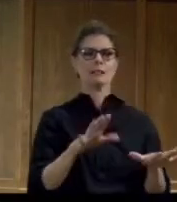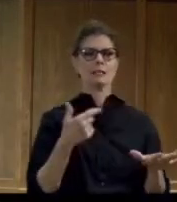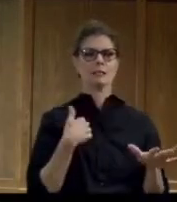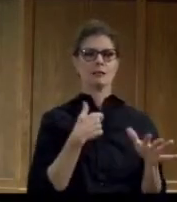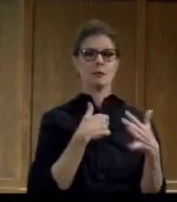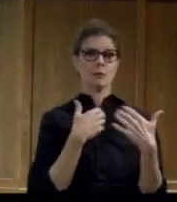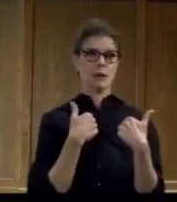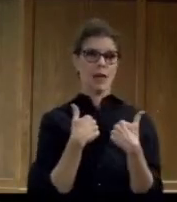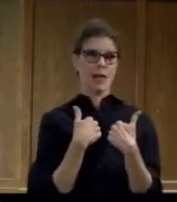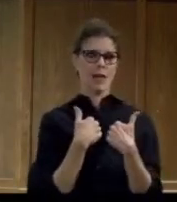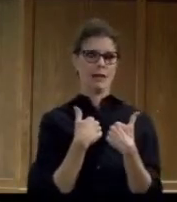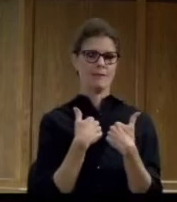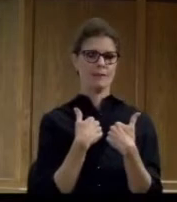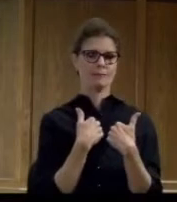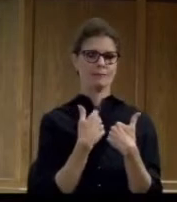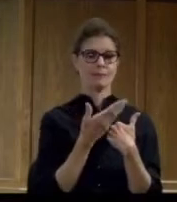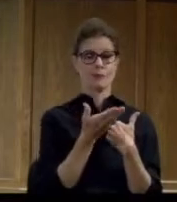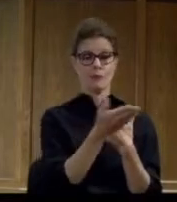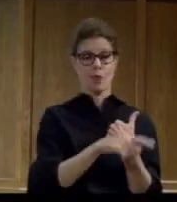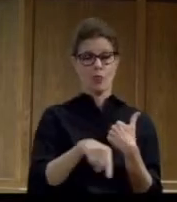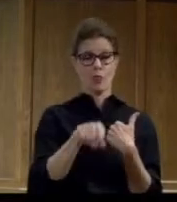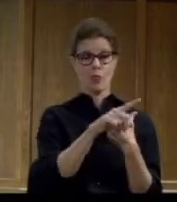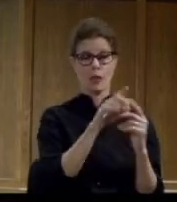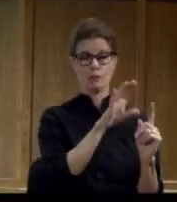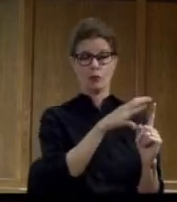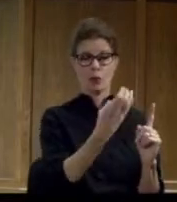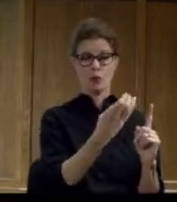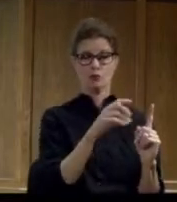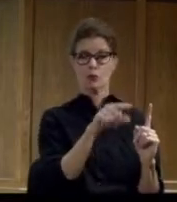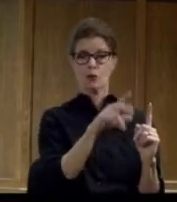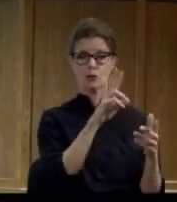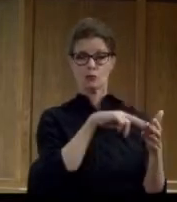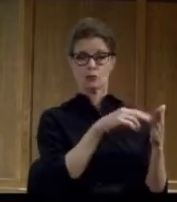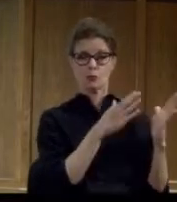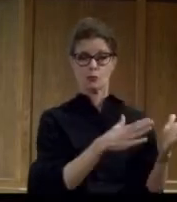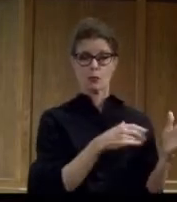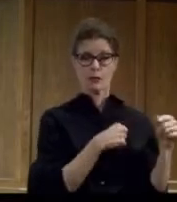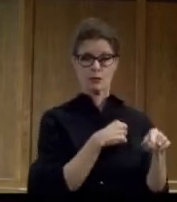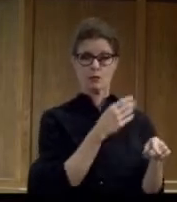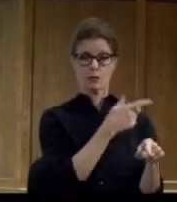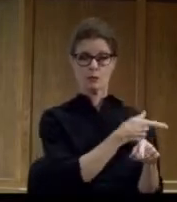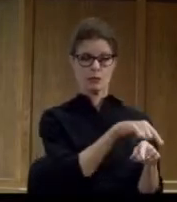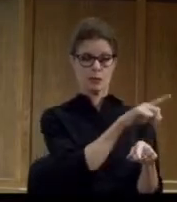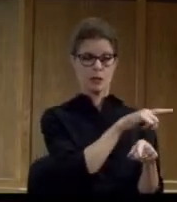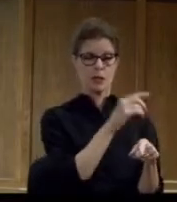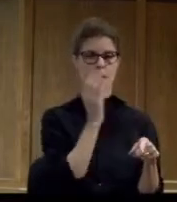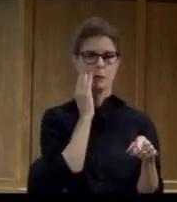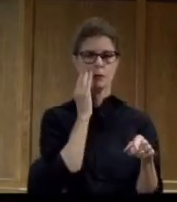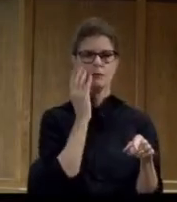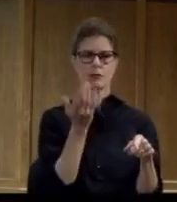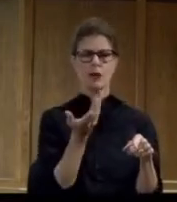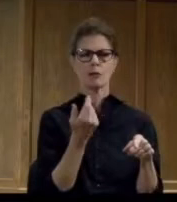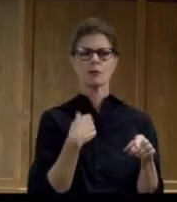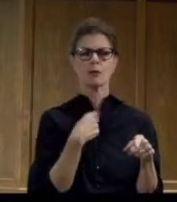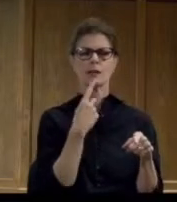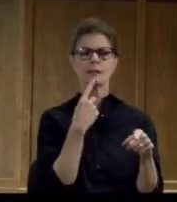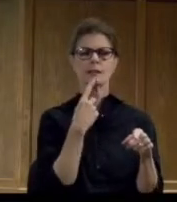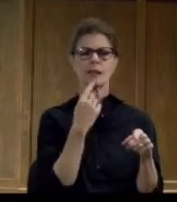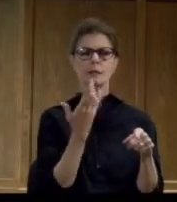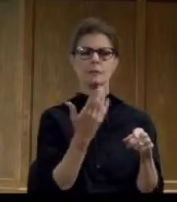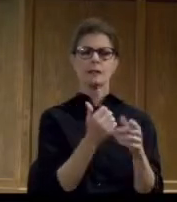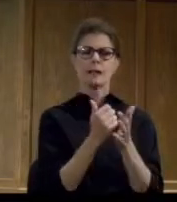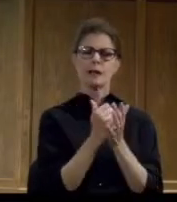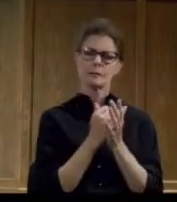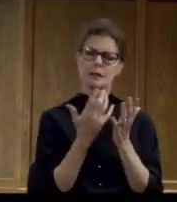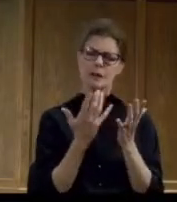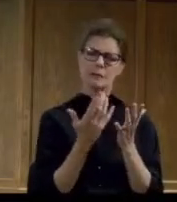us, we probably know most of the things that he says. But it's really helpful to pause and just say,